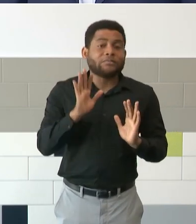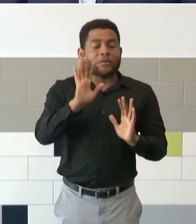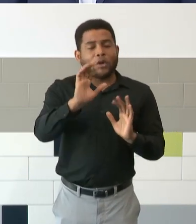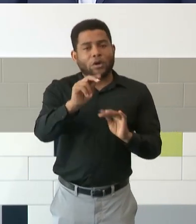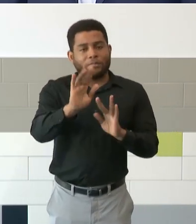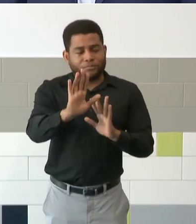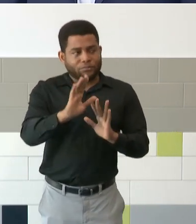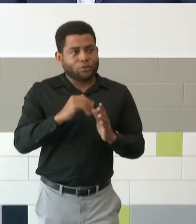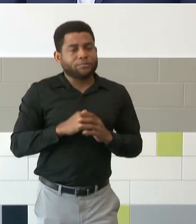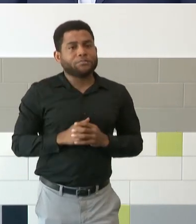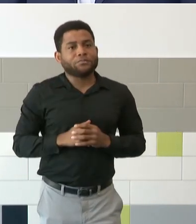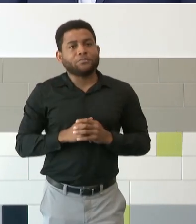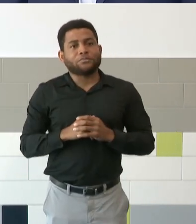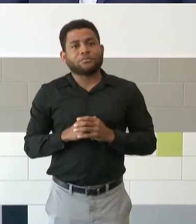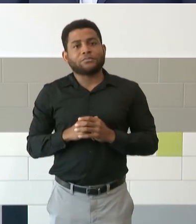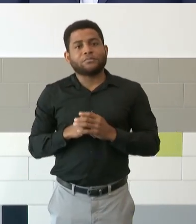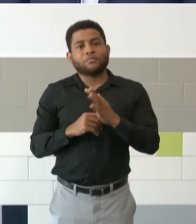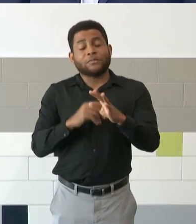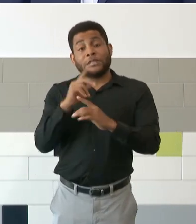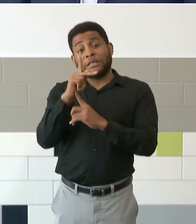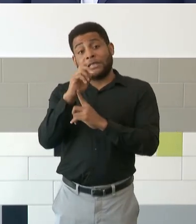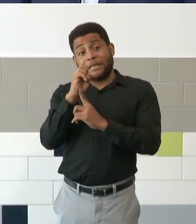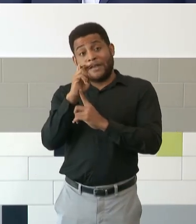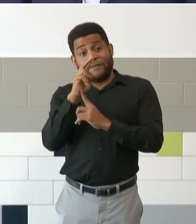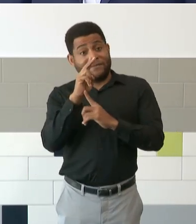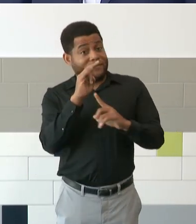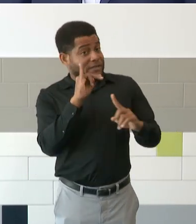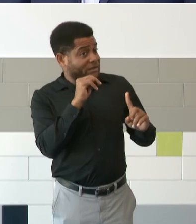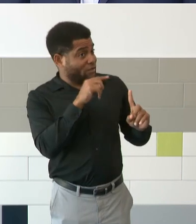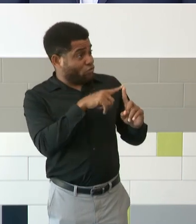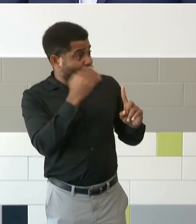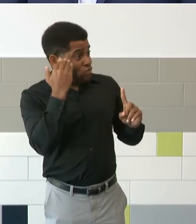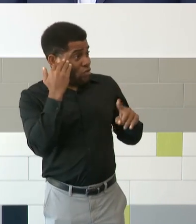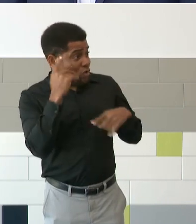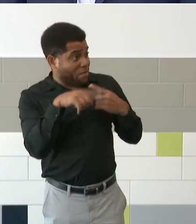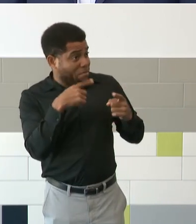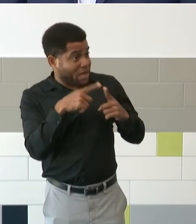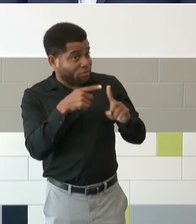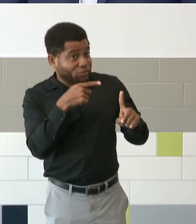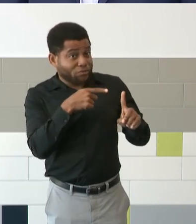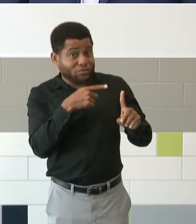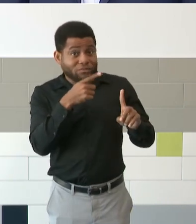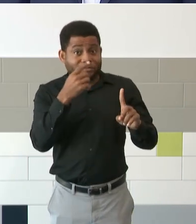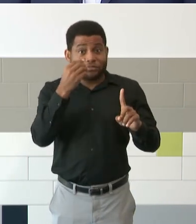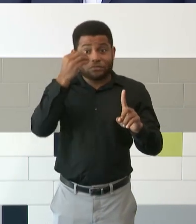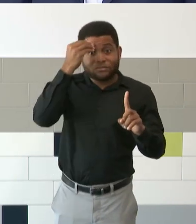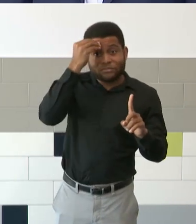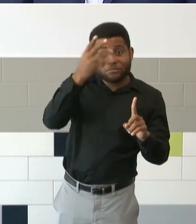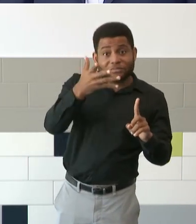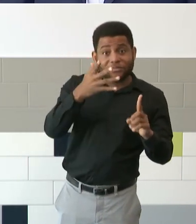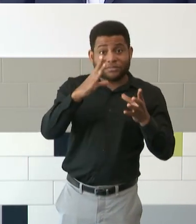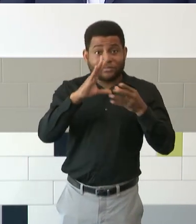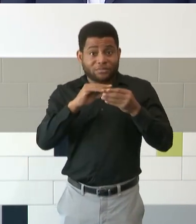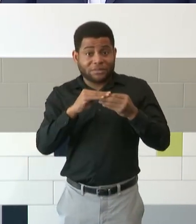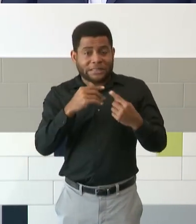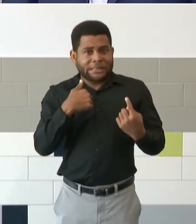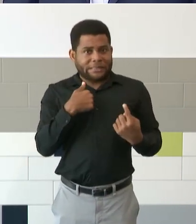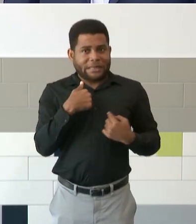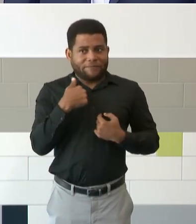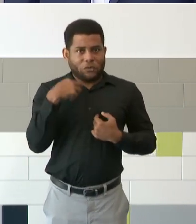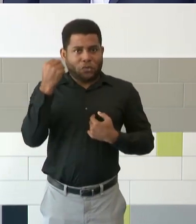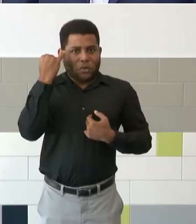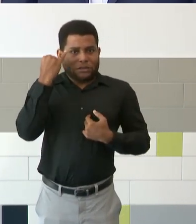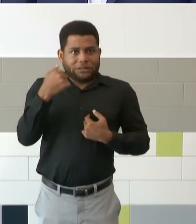Kevin may know a little bit more about the disclosures and the things that we're looking at. I just don't have that information on the top of my